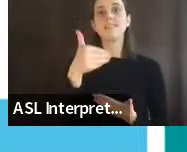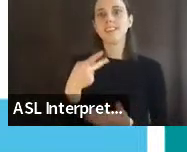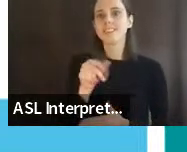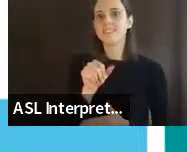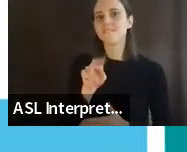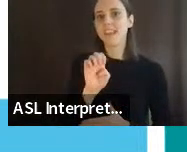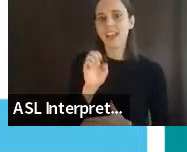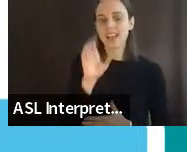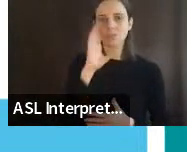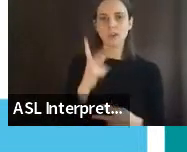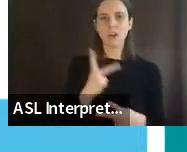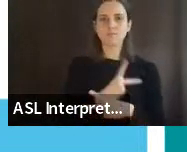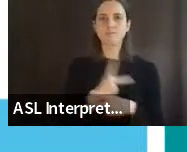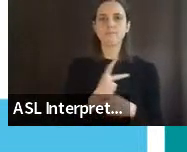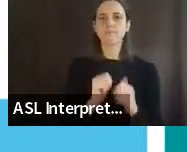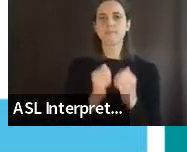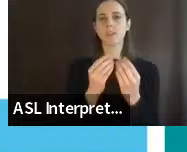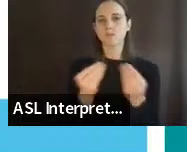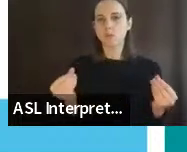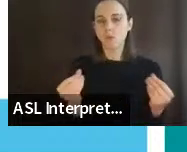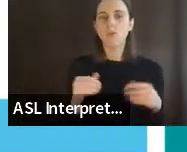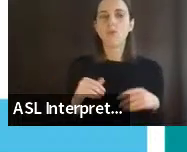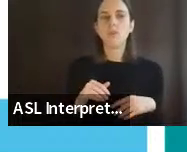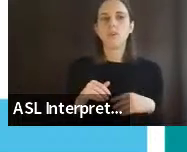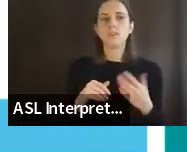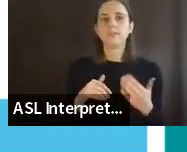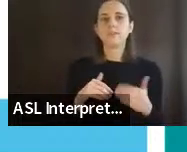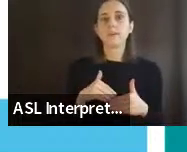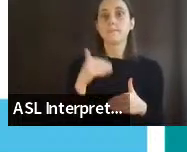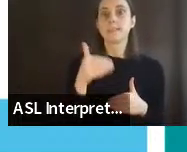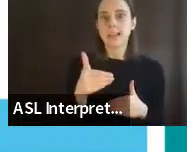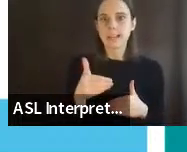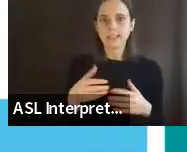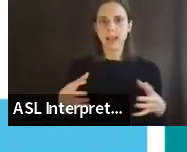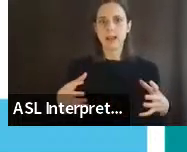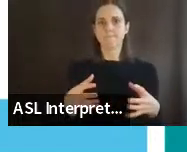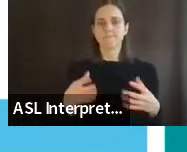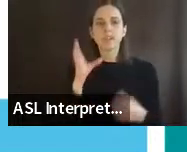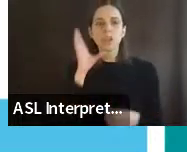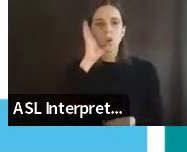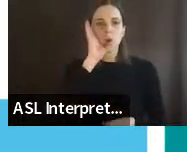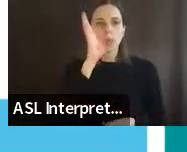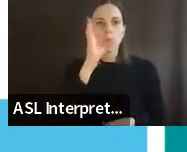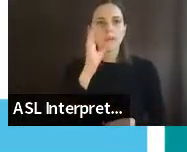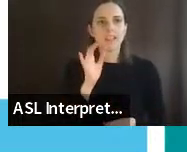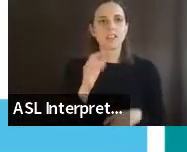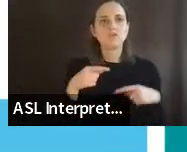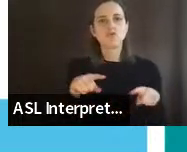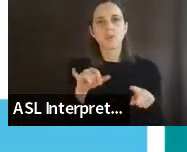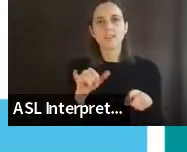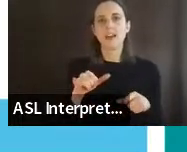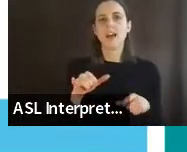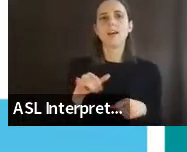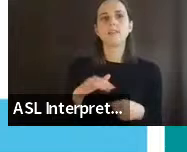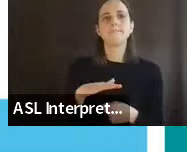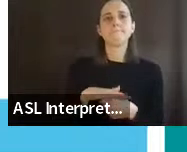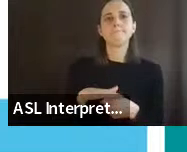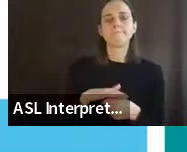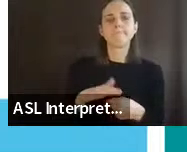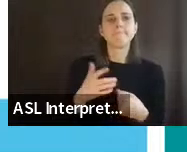correct during that time period, during that very public supplemental environmental impact statement